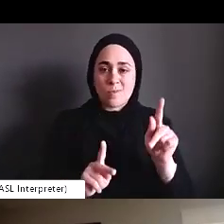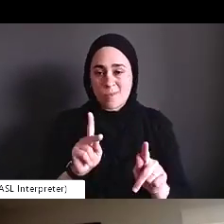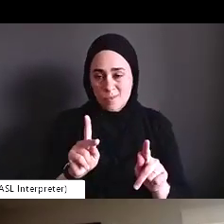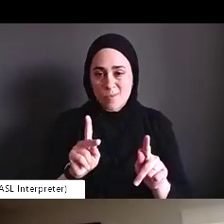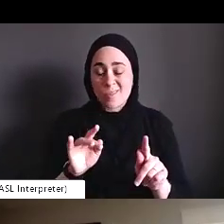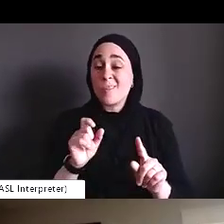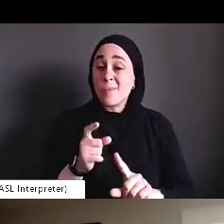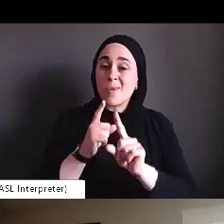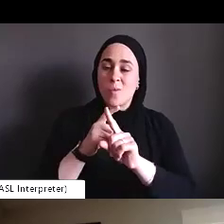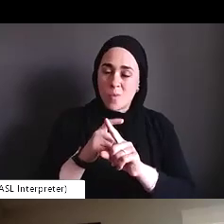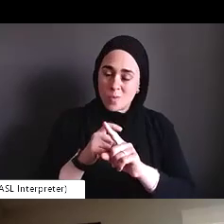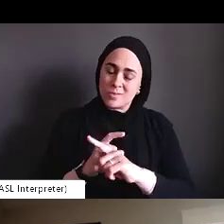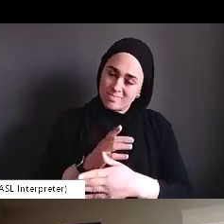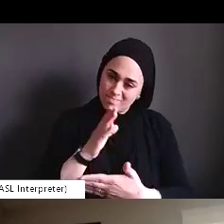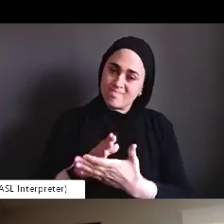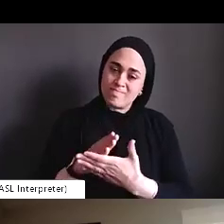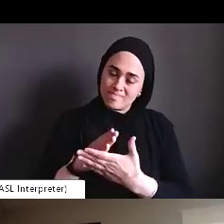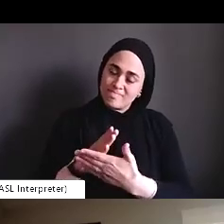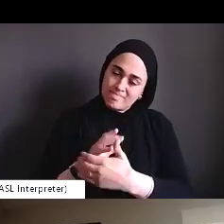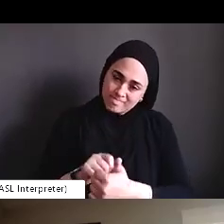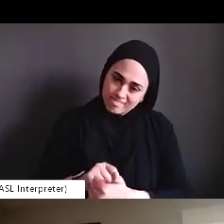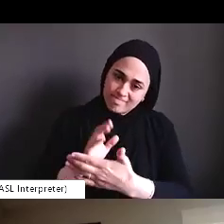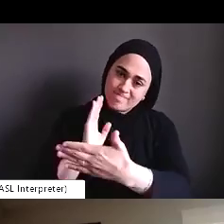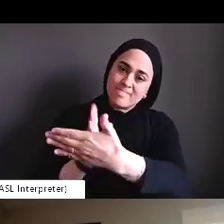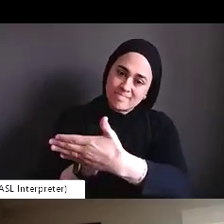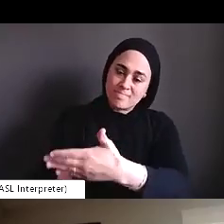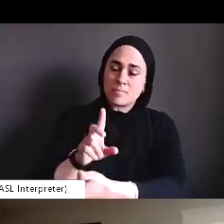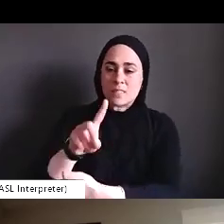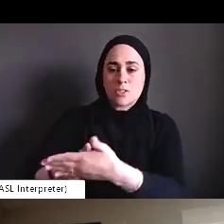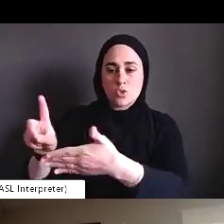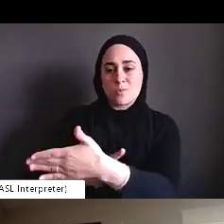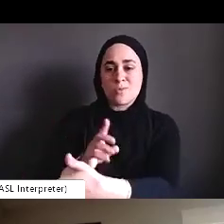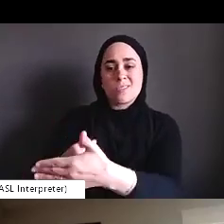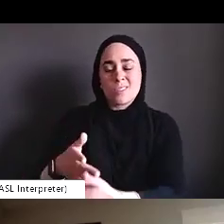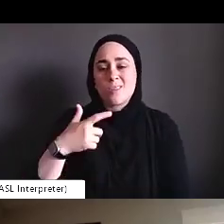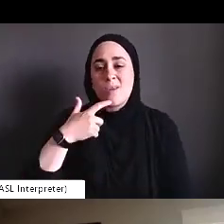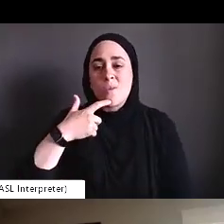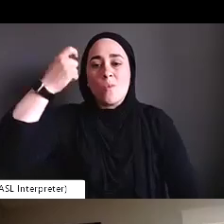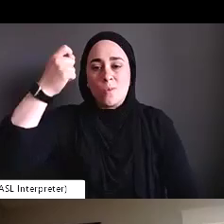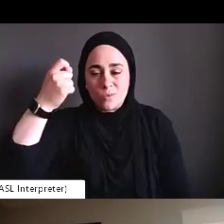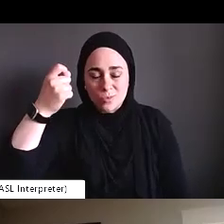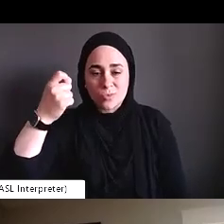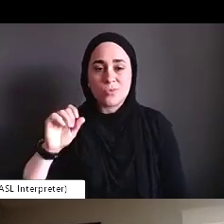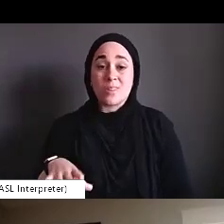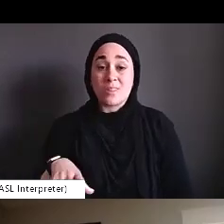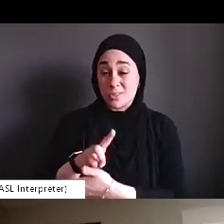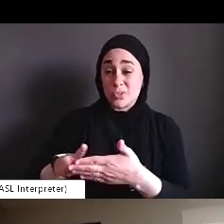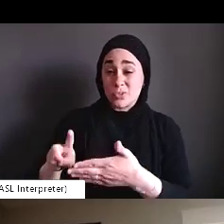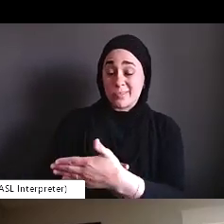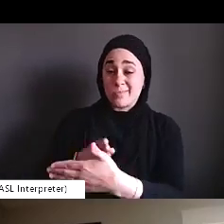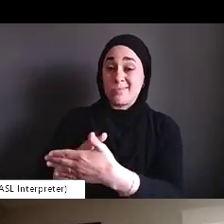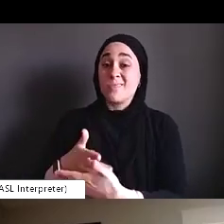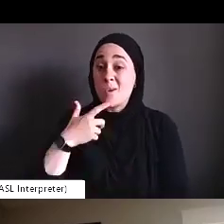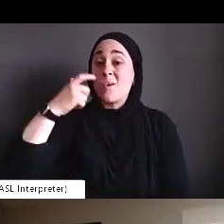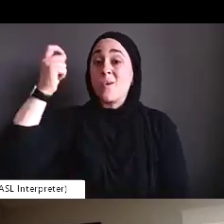combating ageism and looking at how ageism impacts abuse